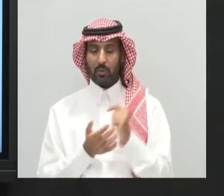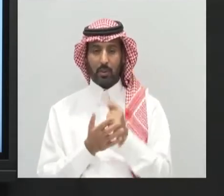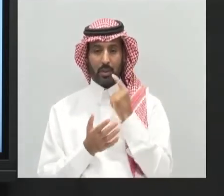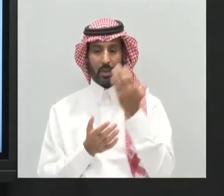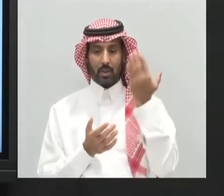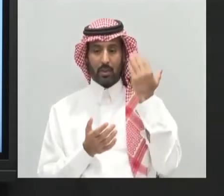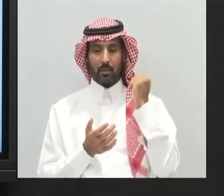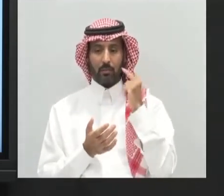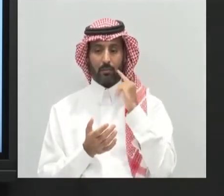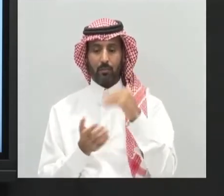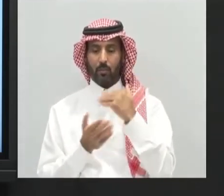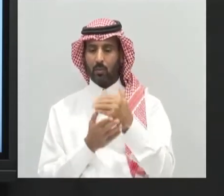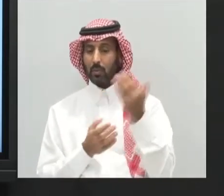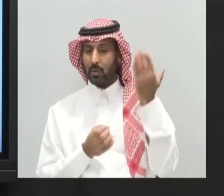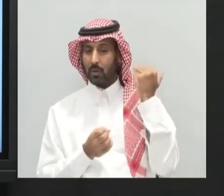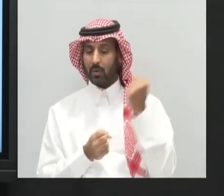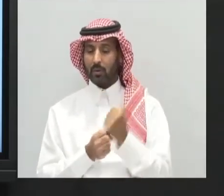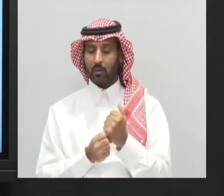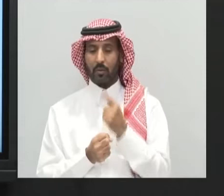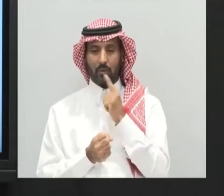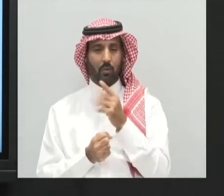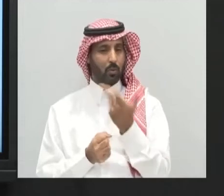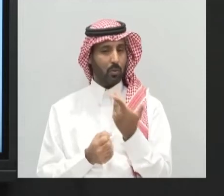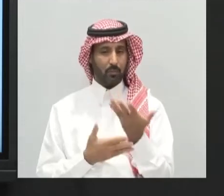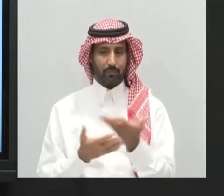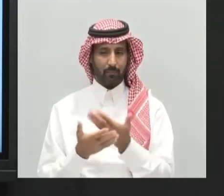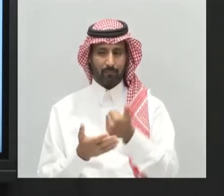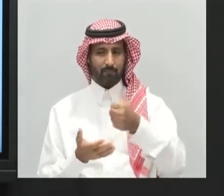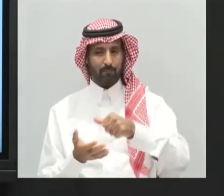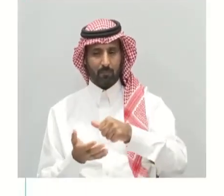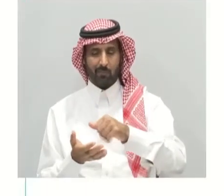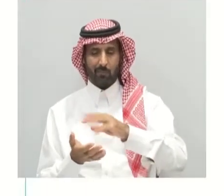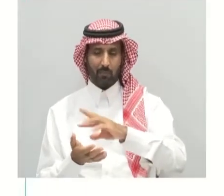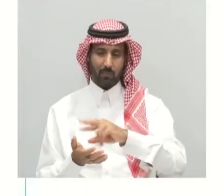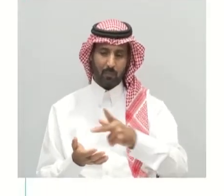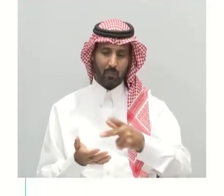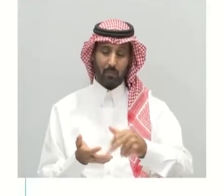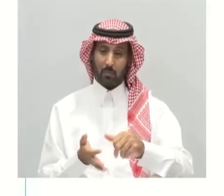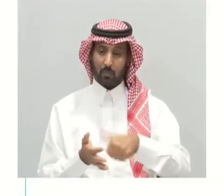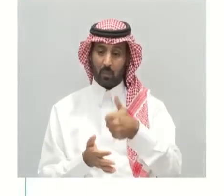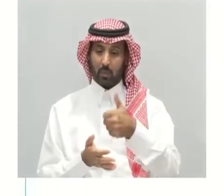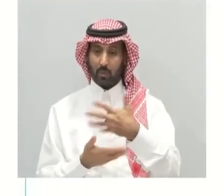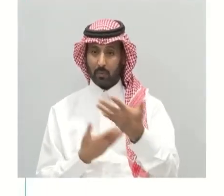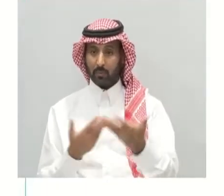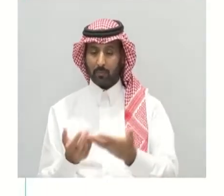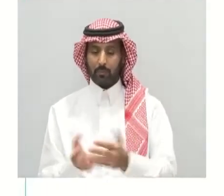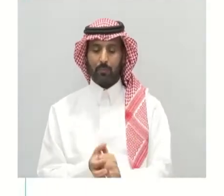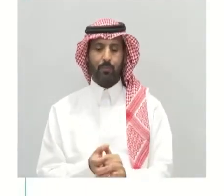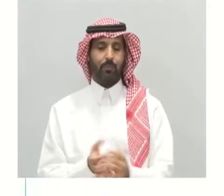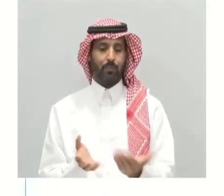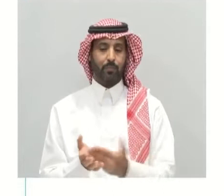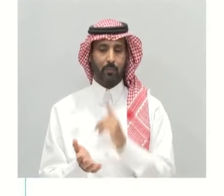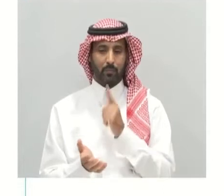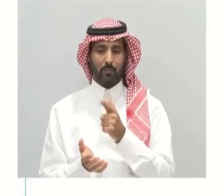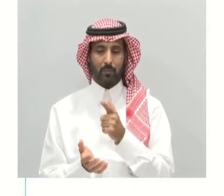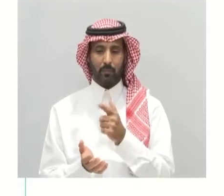last year or in the past and just say whether they are good or bad things. And we